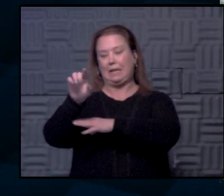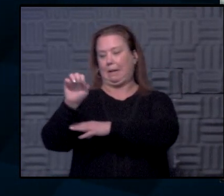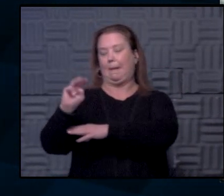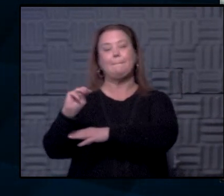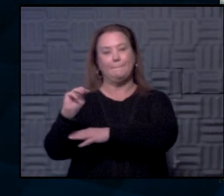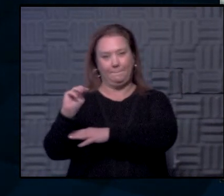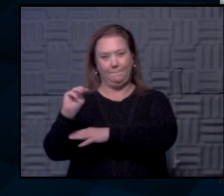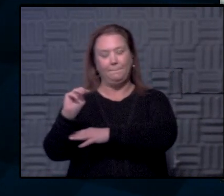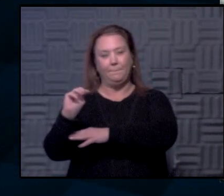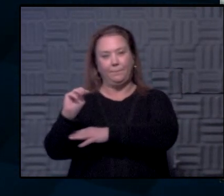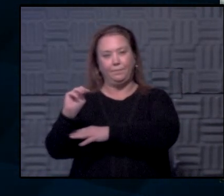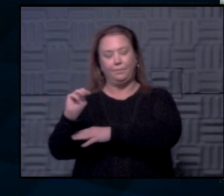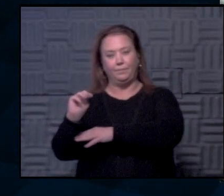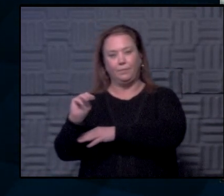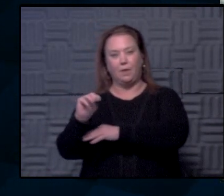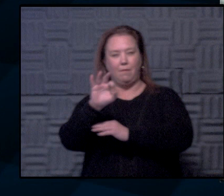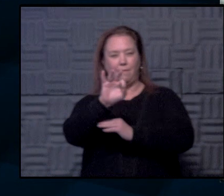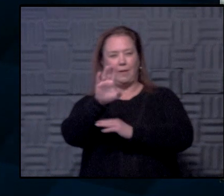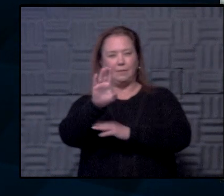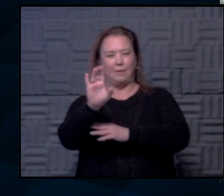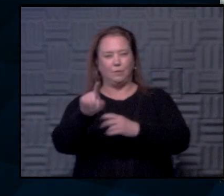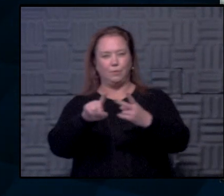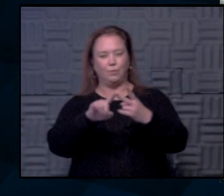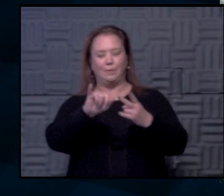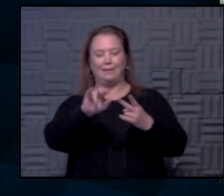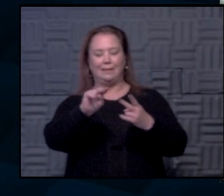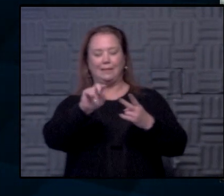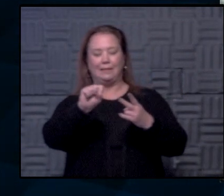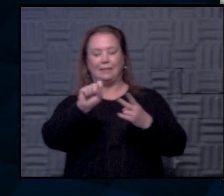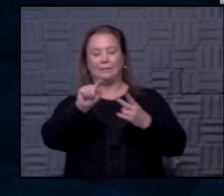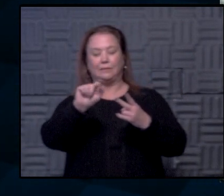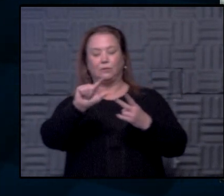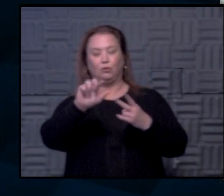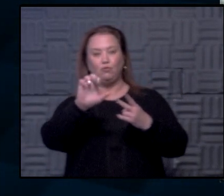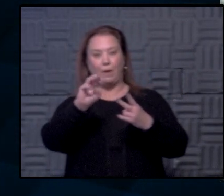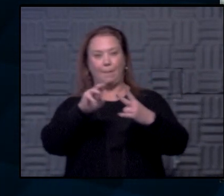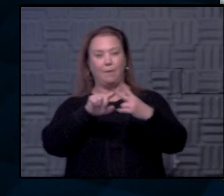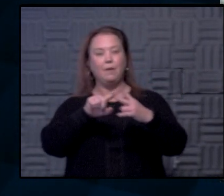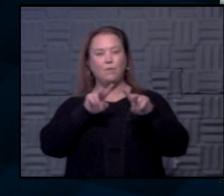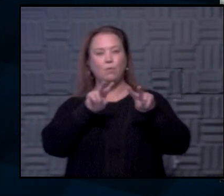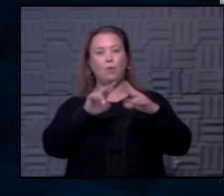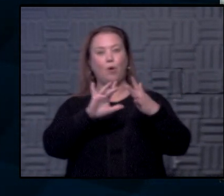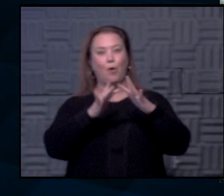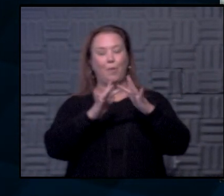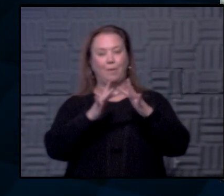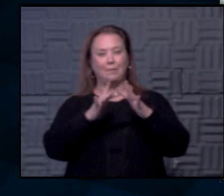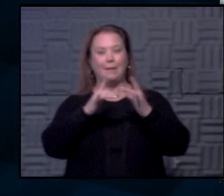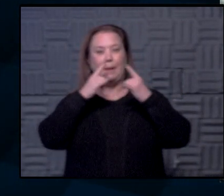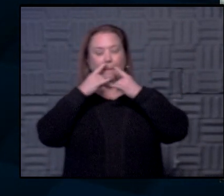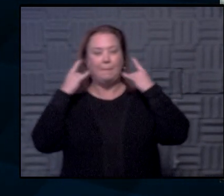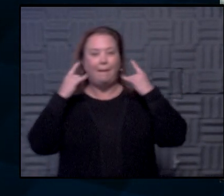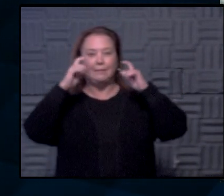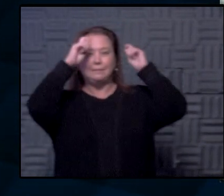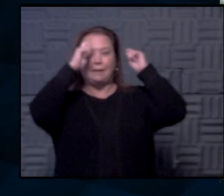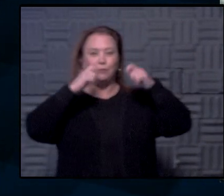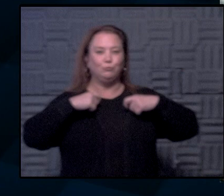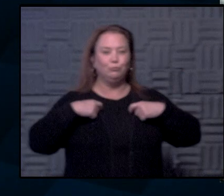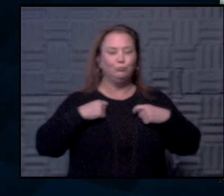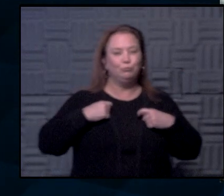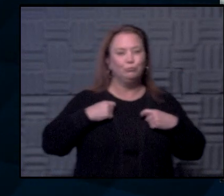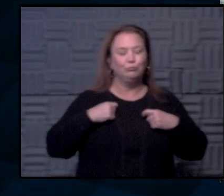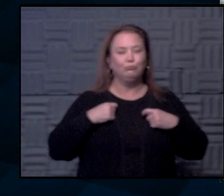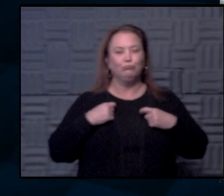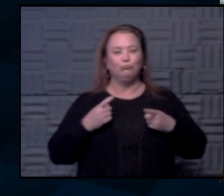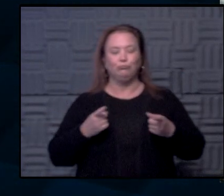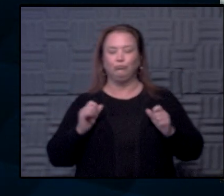OWNKC.com. We're also on Facebook and Instagram. But if you go onto our website, you can get masks, hats, shirts, and